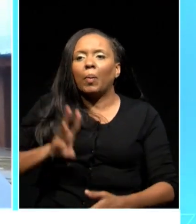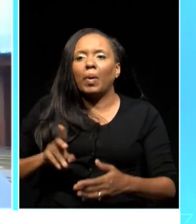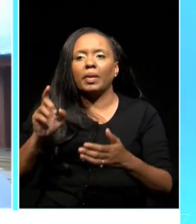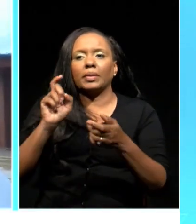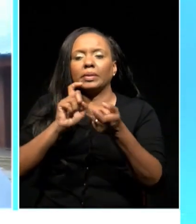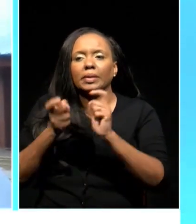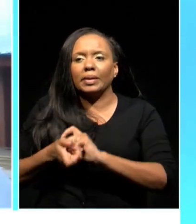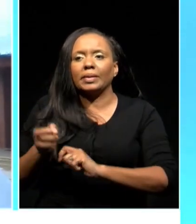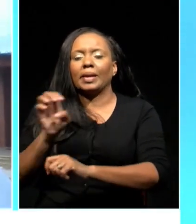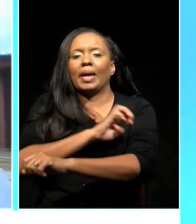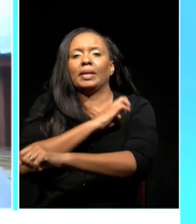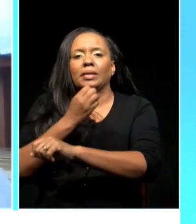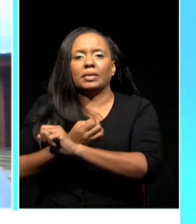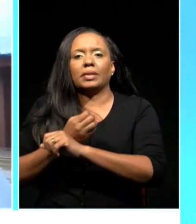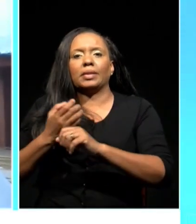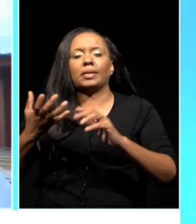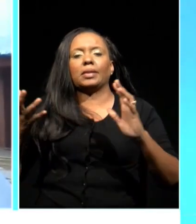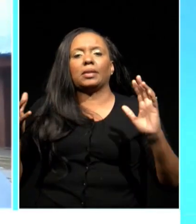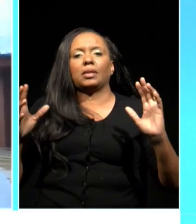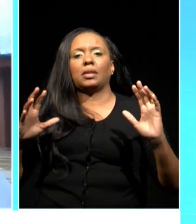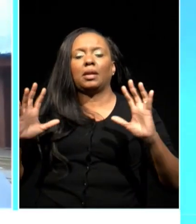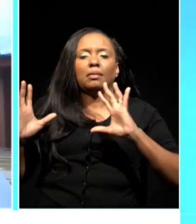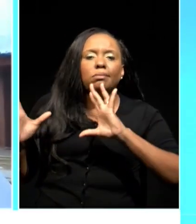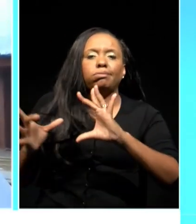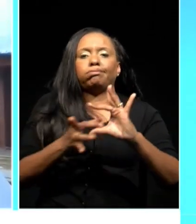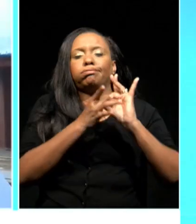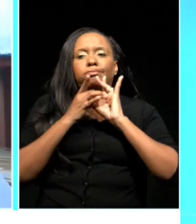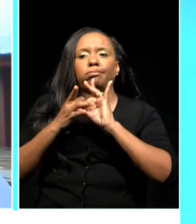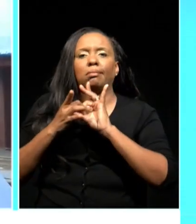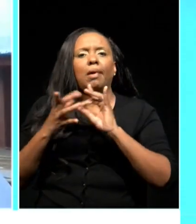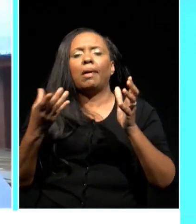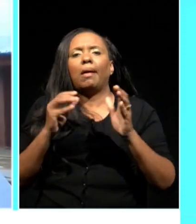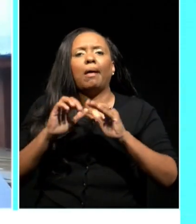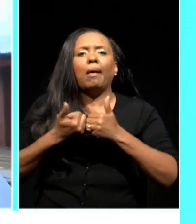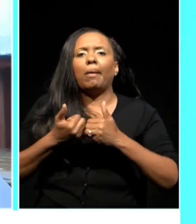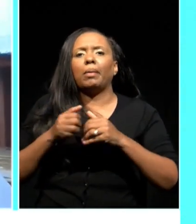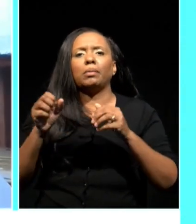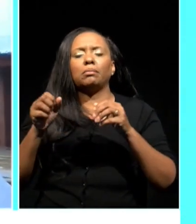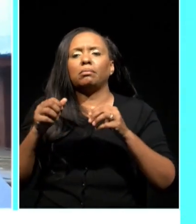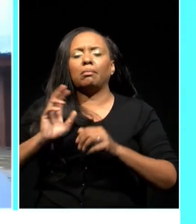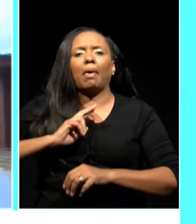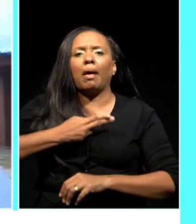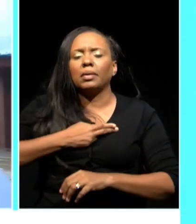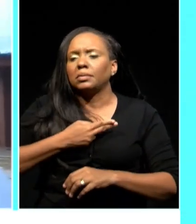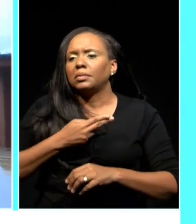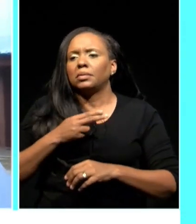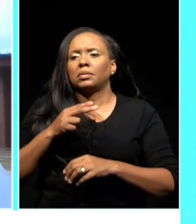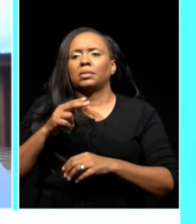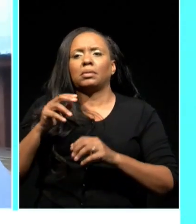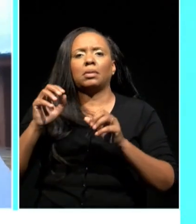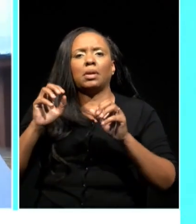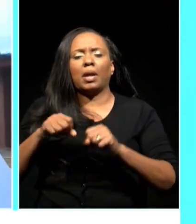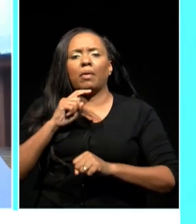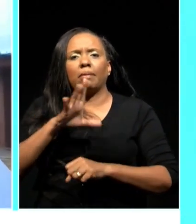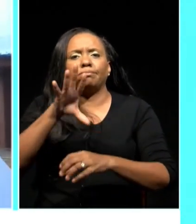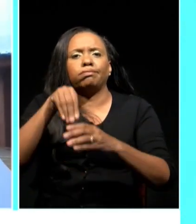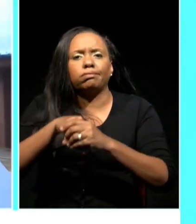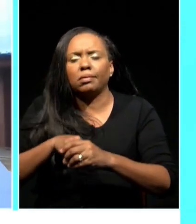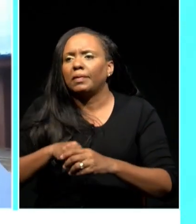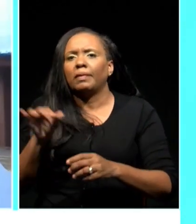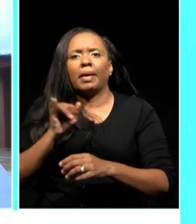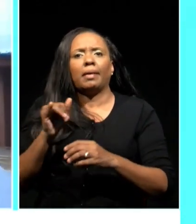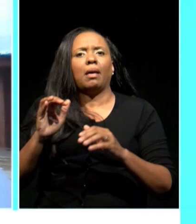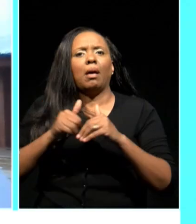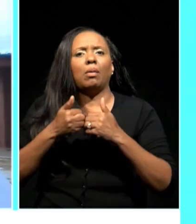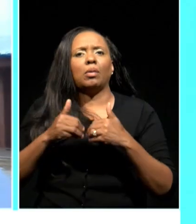energy, and the question of what this would do for society and particularly young people. And that is exactly what